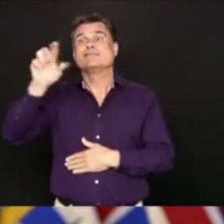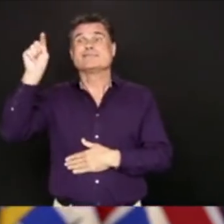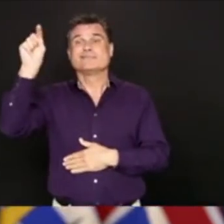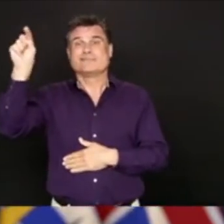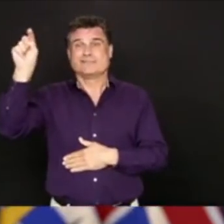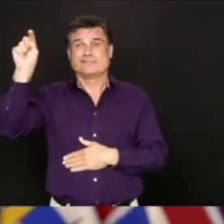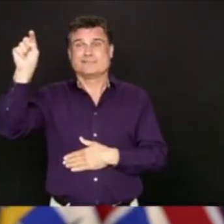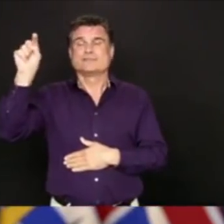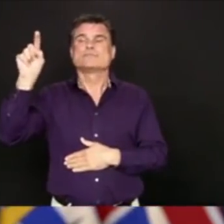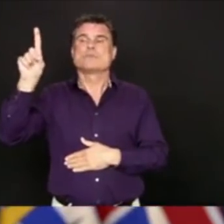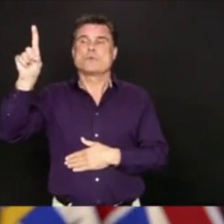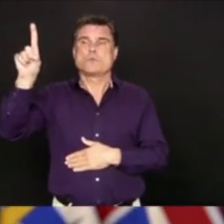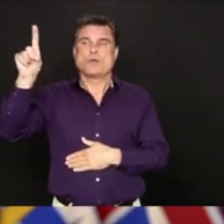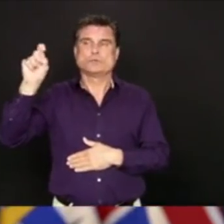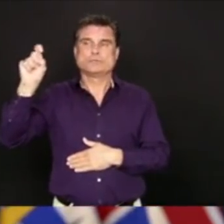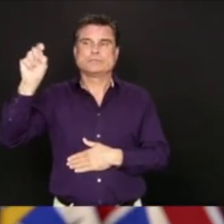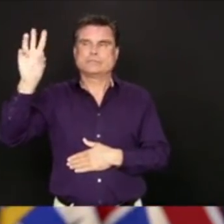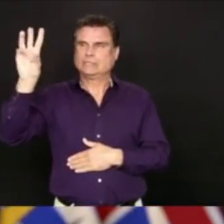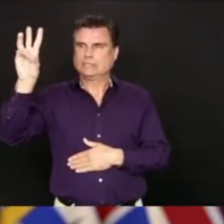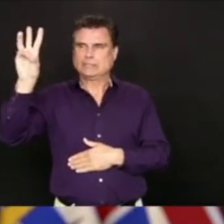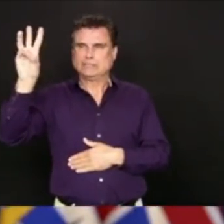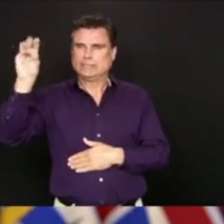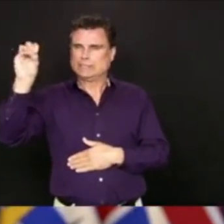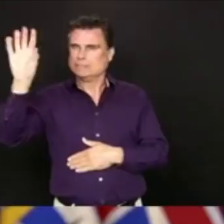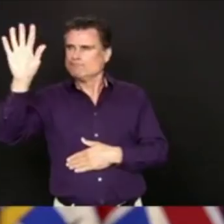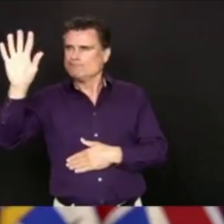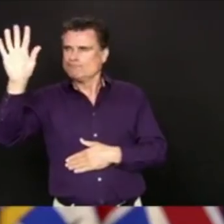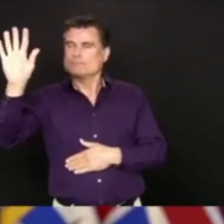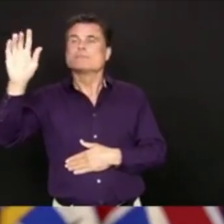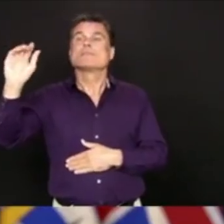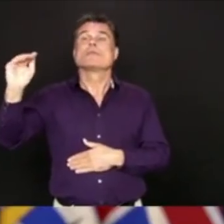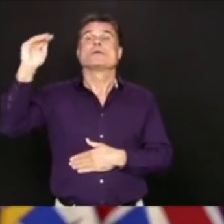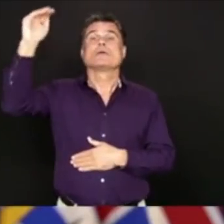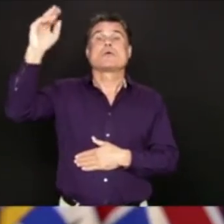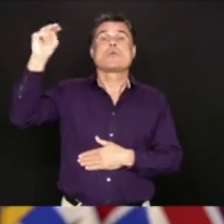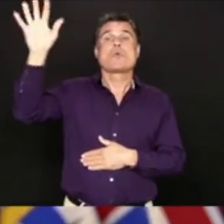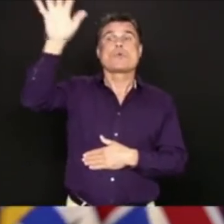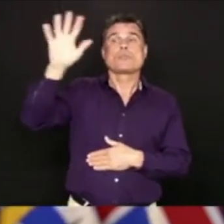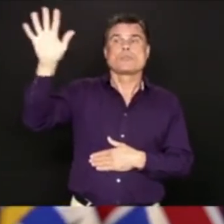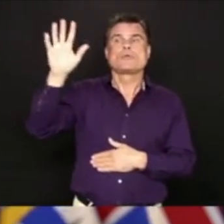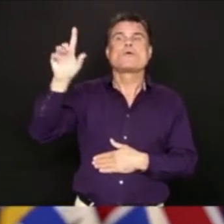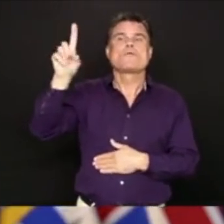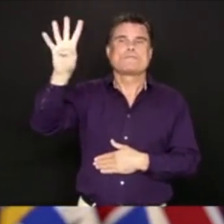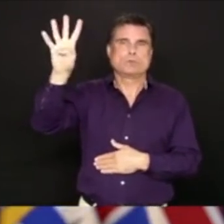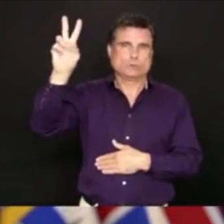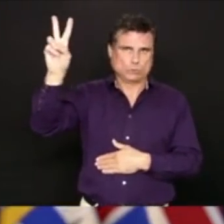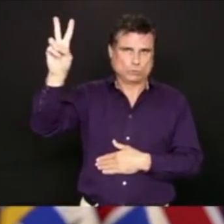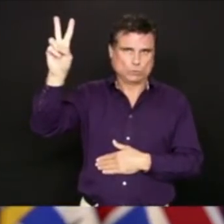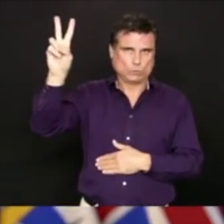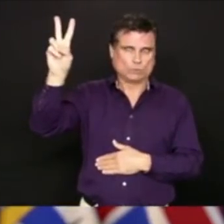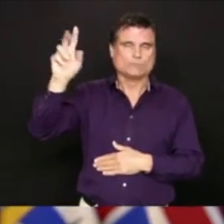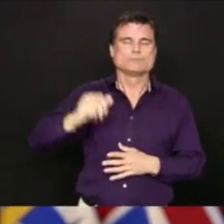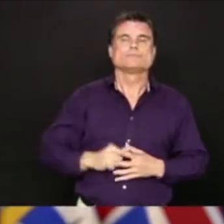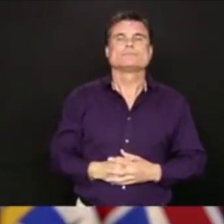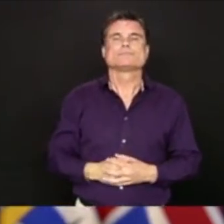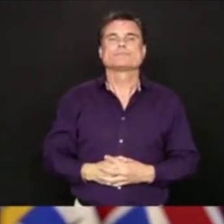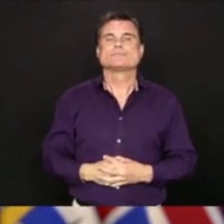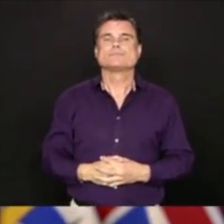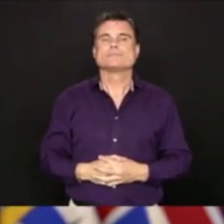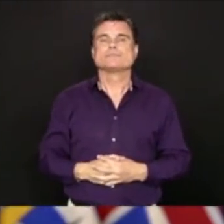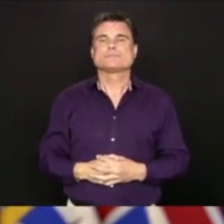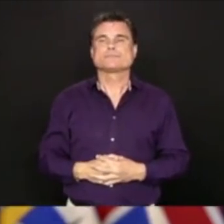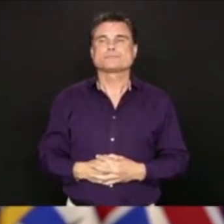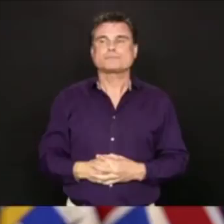Region, and 42 people in the Northern Health Region. We have no new long-term care facility outbreaks